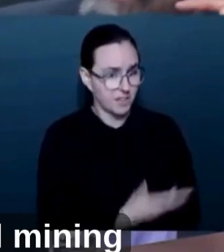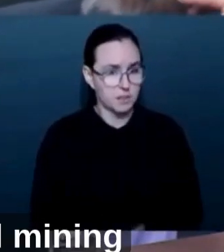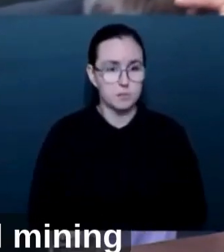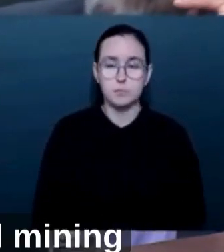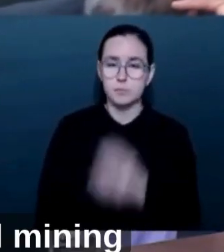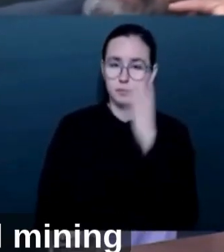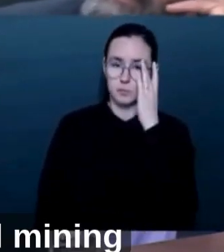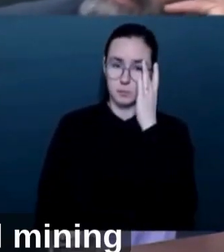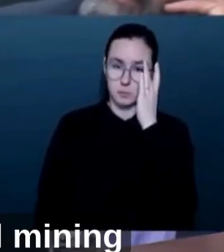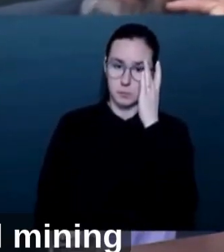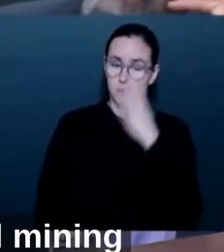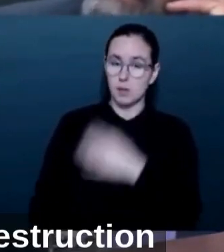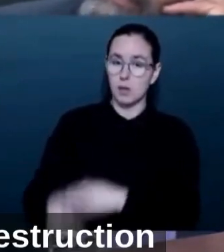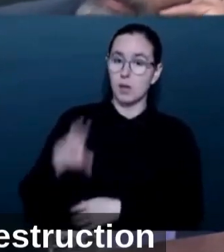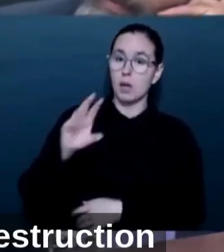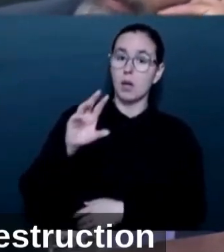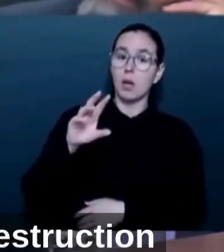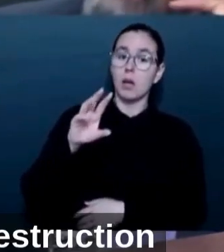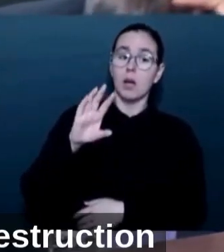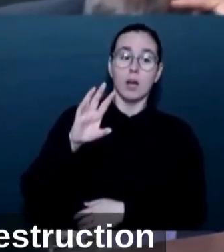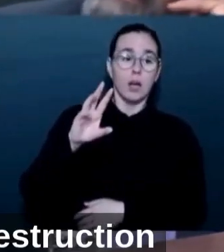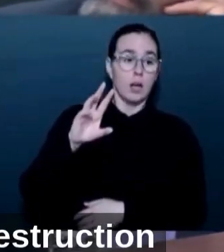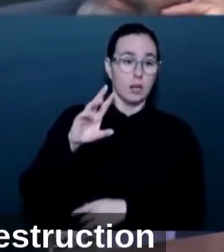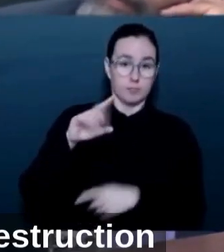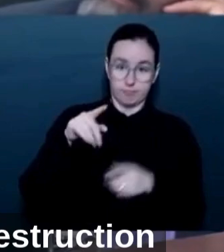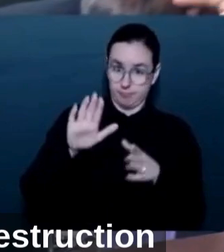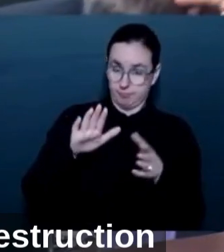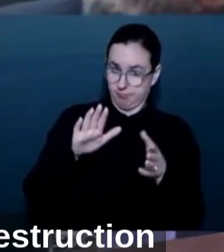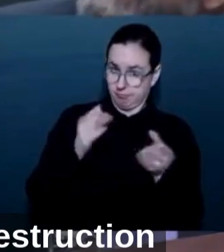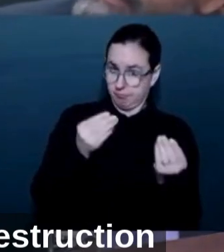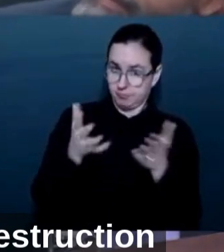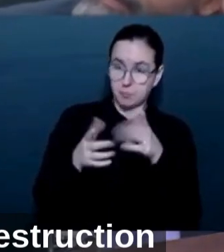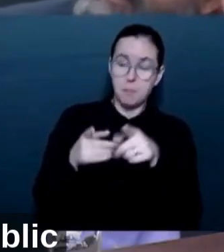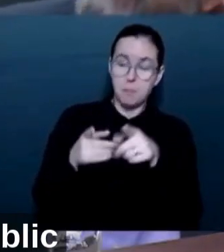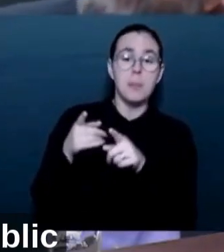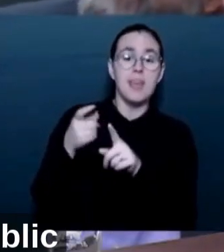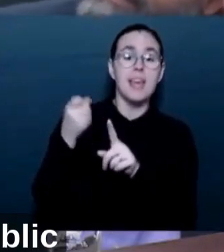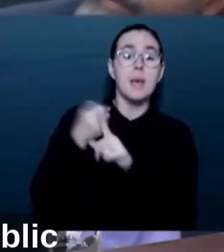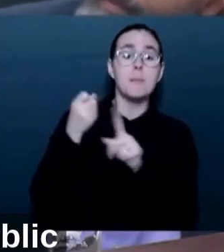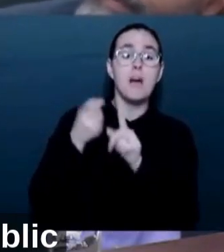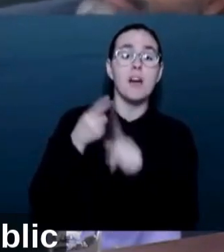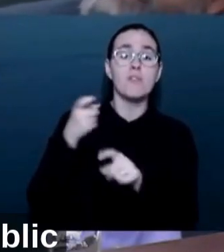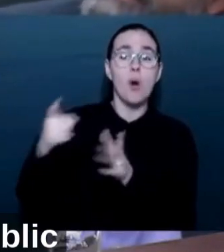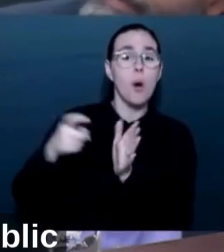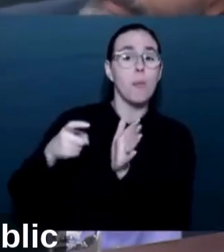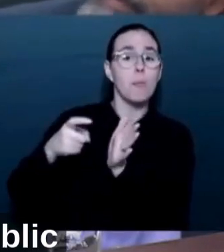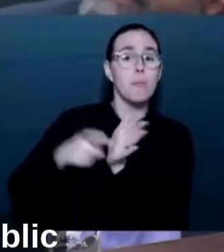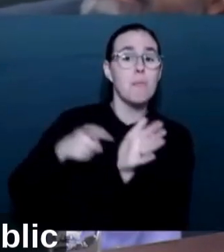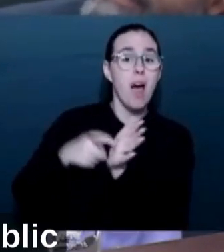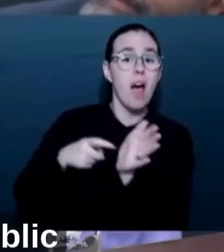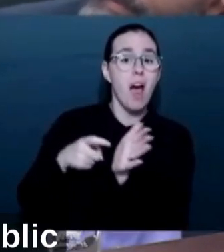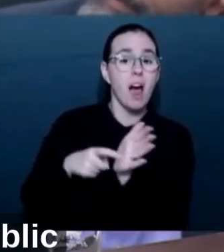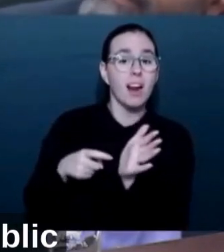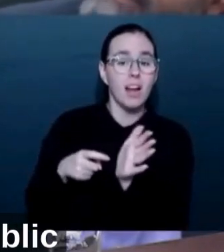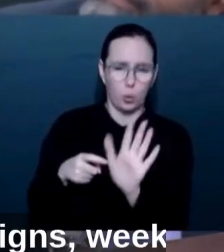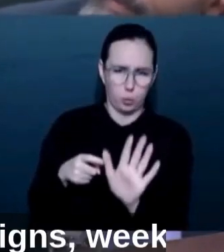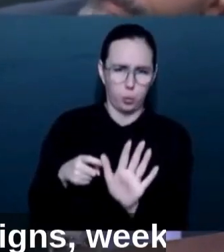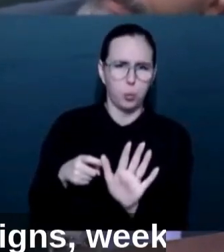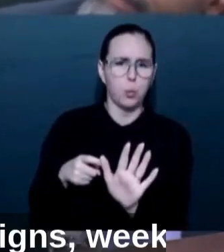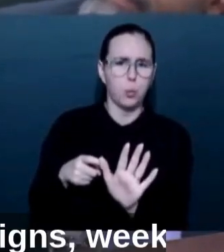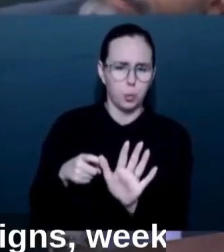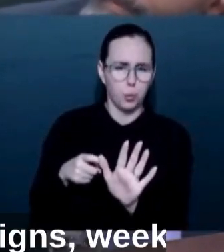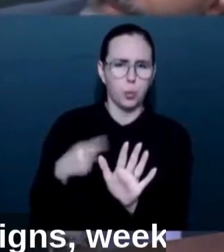effects from coal mining are well understood, from selenium poisoning our headwaters to the literal destruction of wildlife habitat and ranchlands. Evidence of